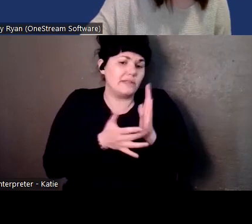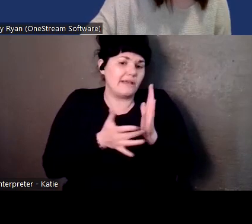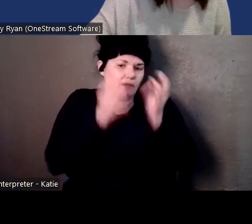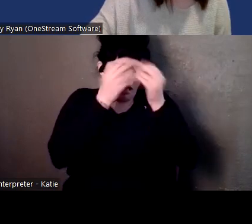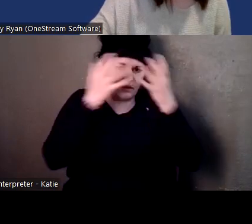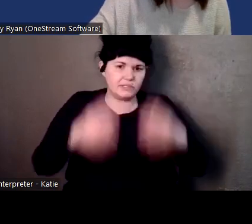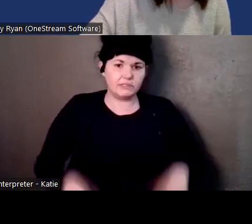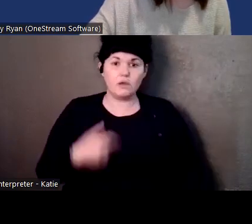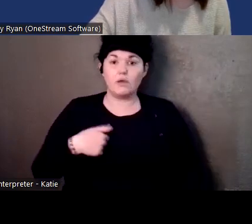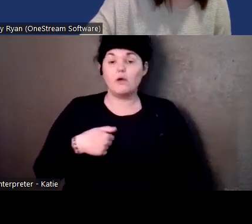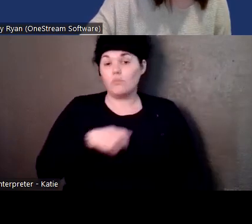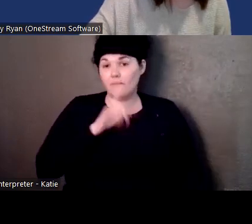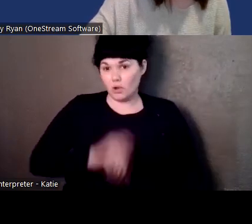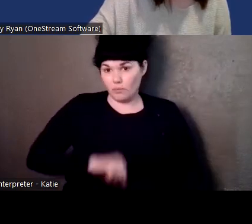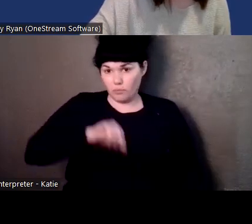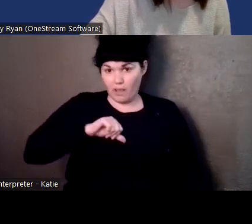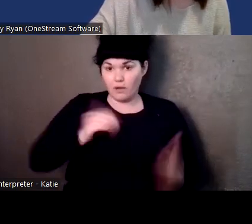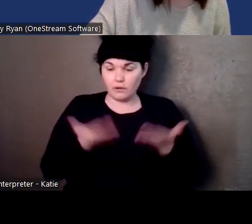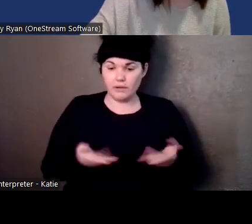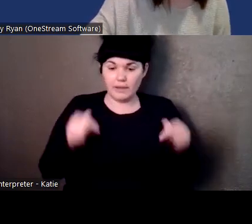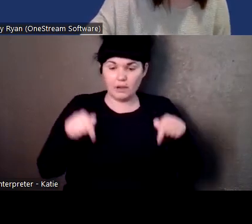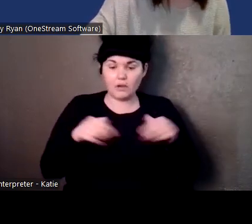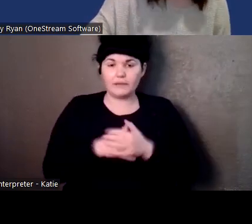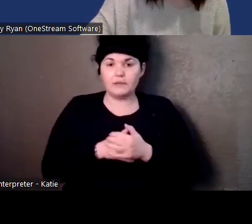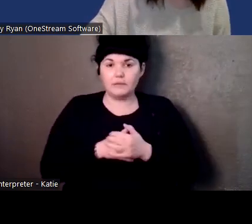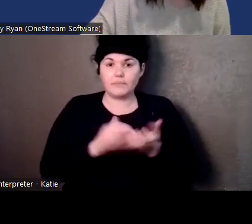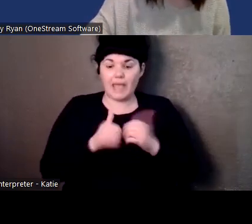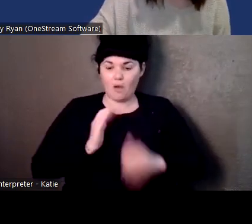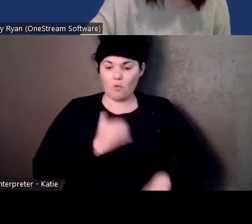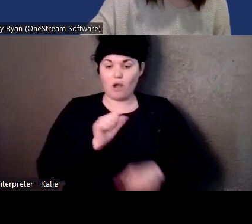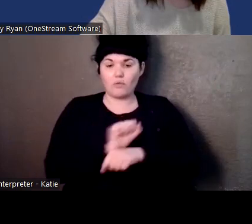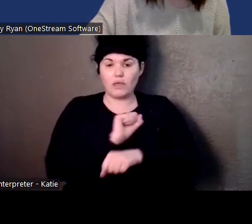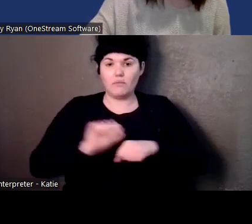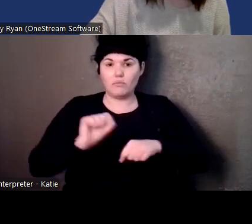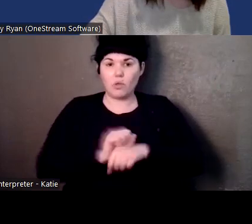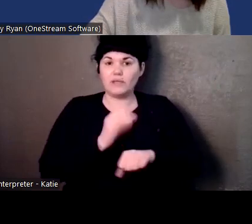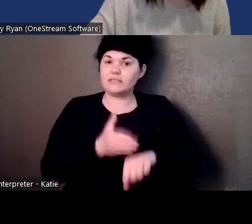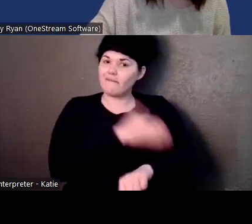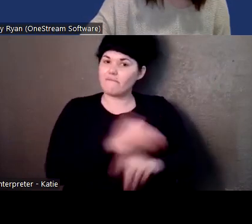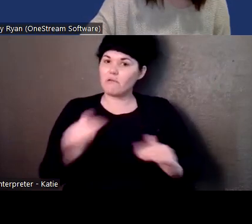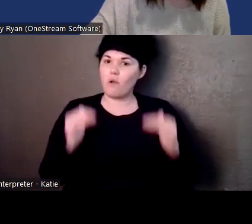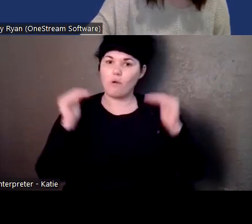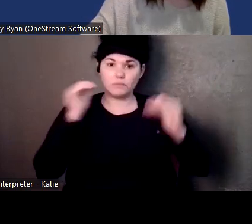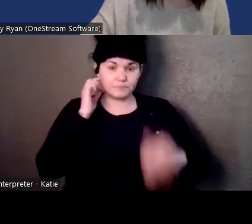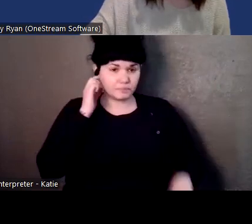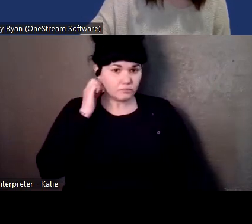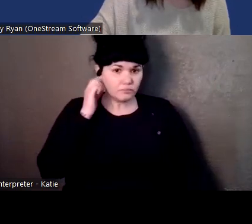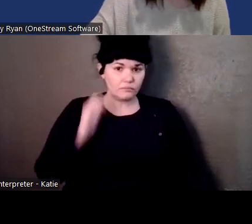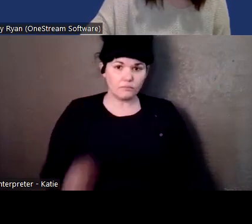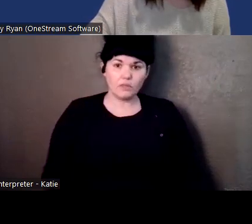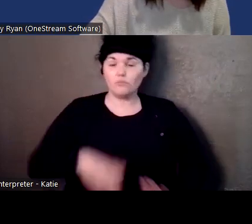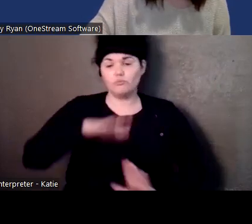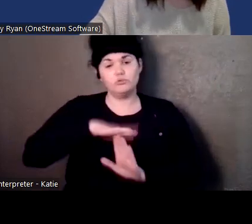I'm very proud of what we're offering here and how our employees have grown. OneStream is nominated as a top workplace in Metro